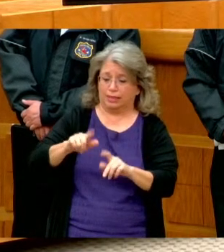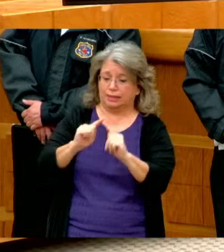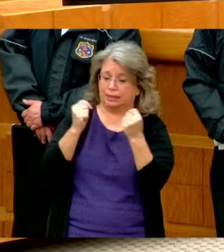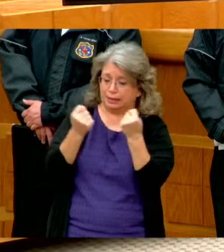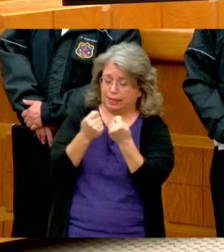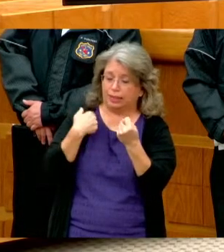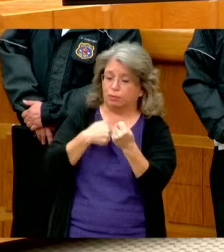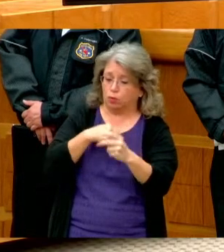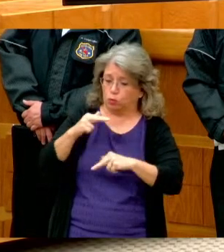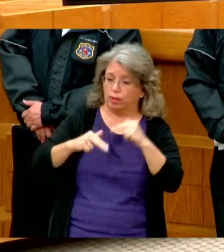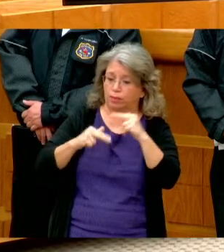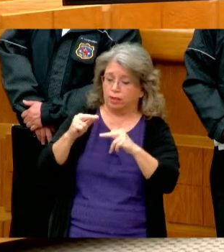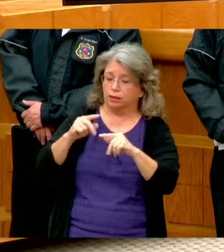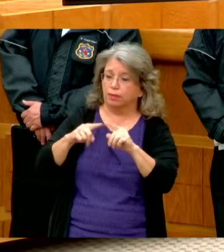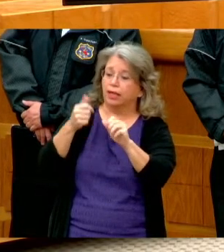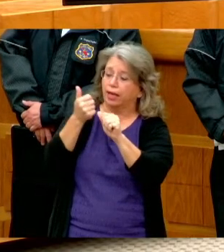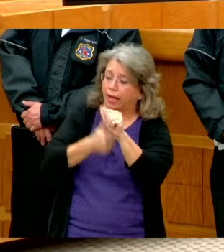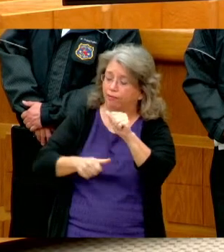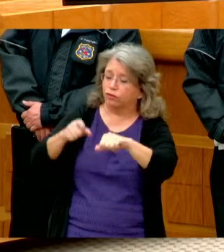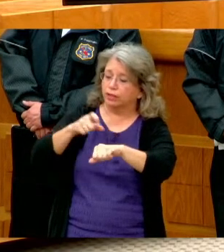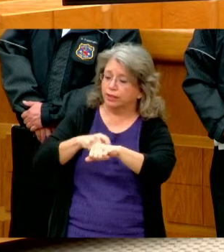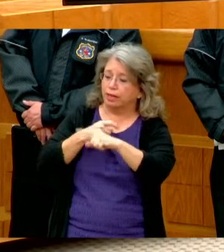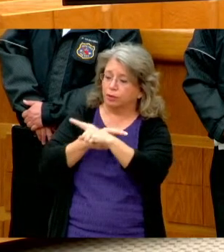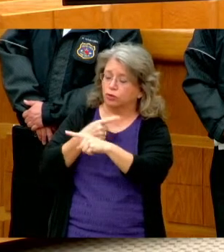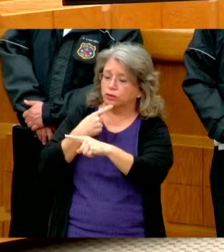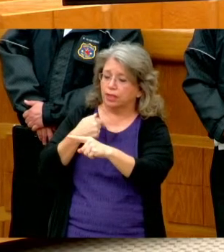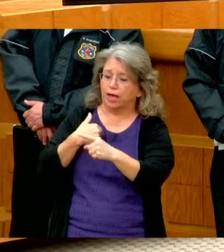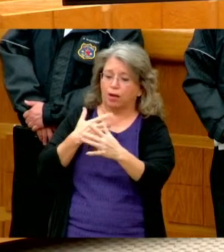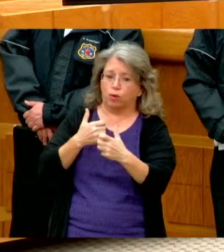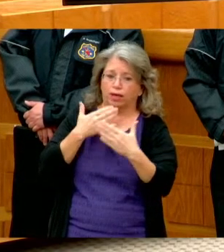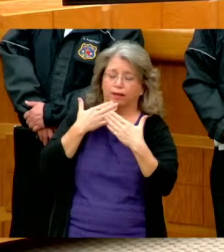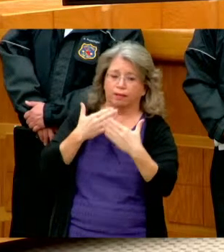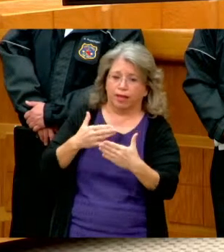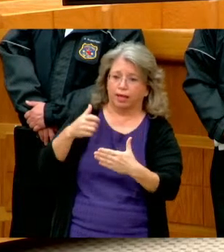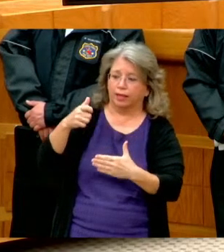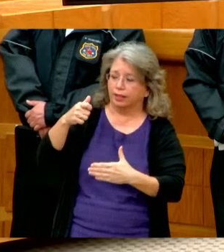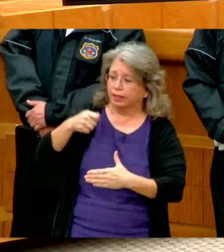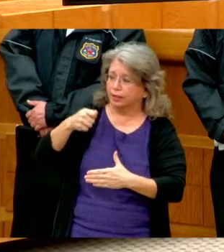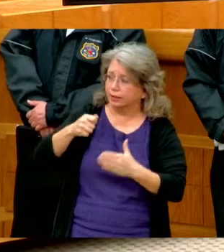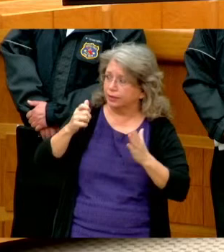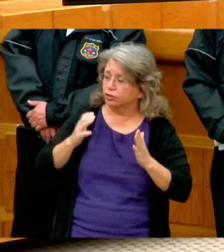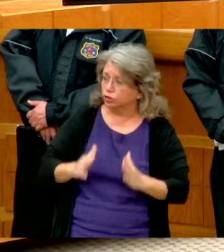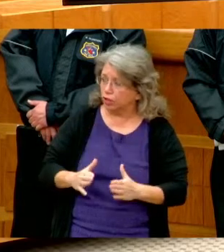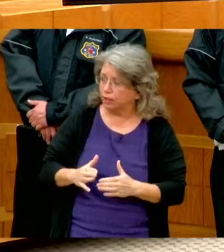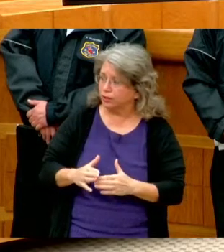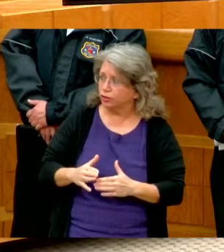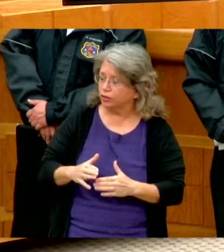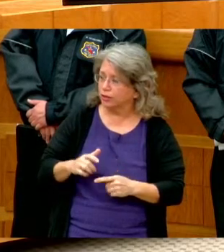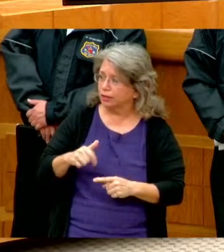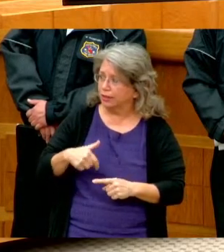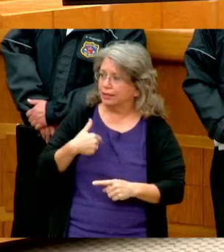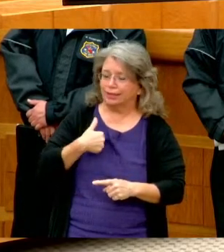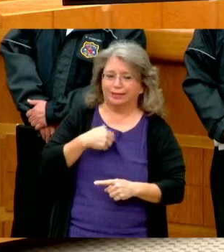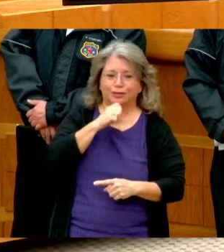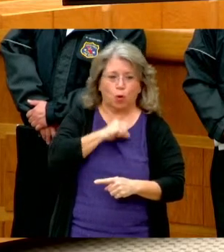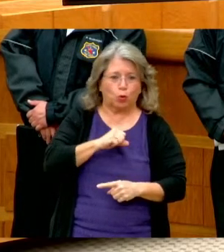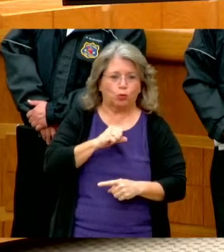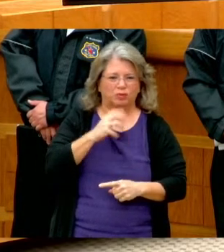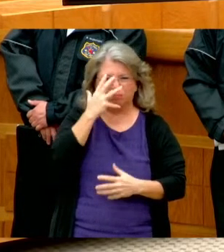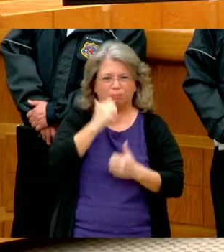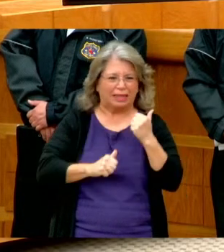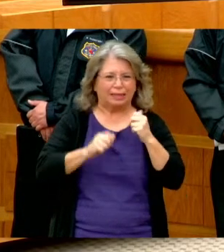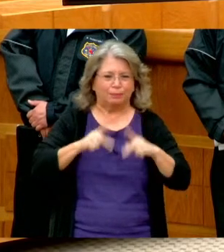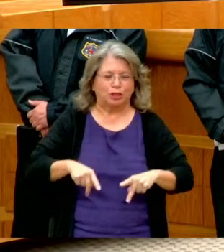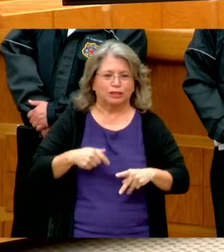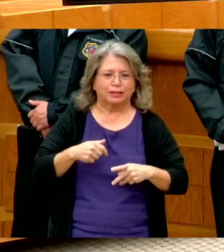but every time you said, I want to thank the judge, this old meanie wanted to cry. You